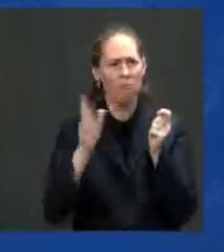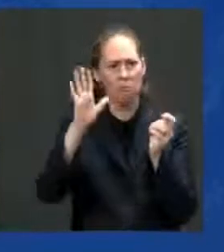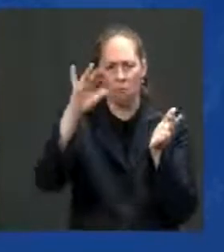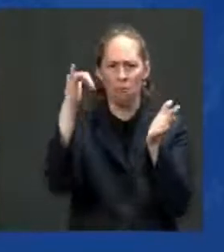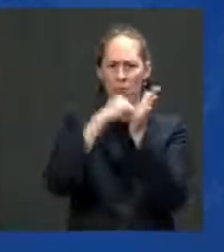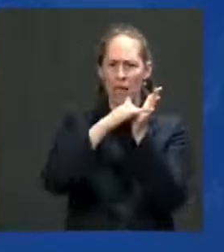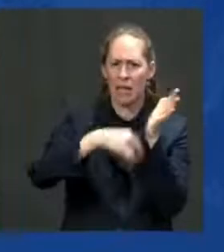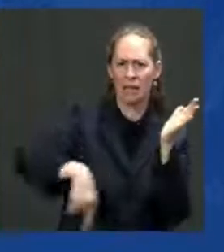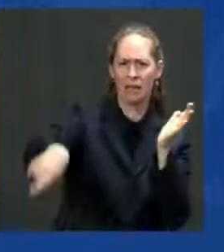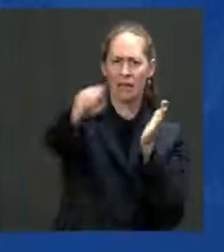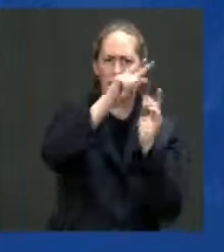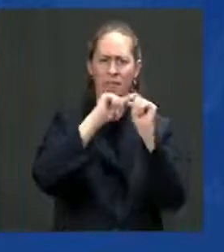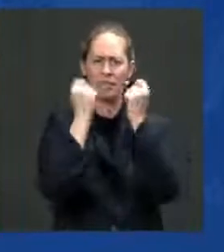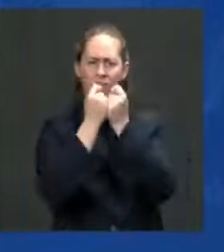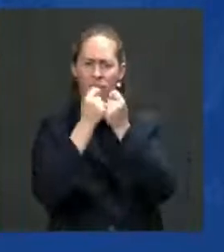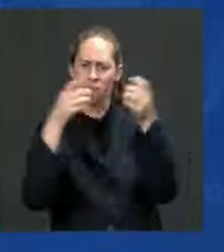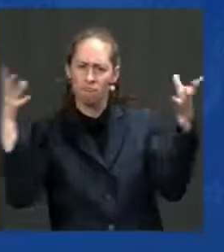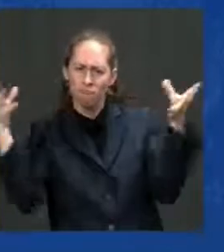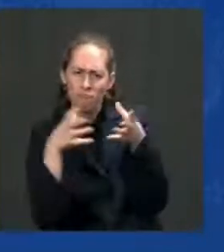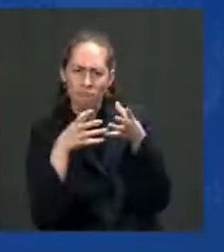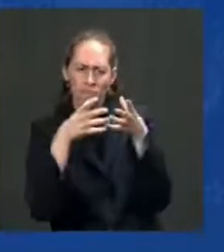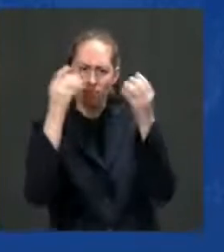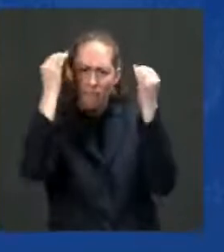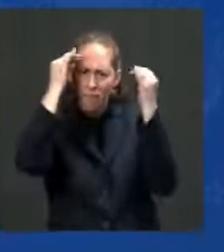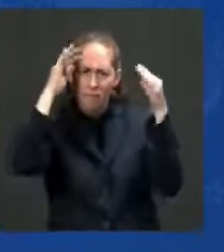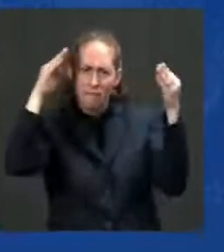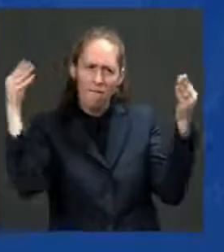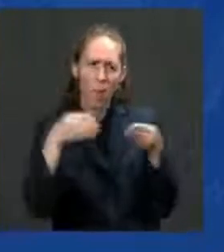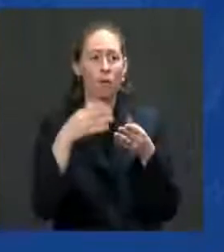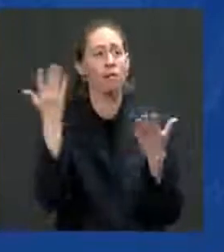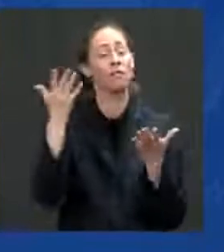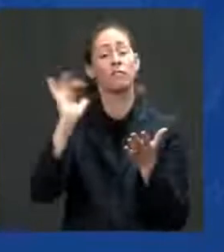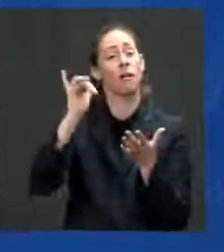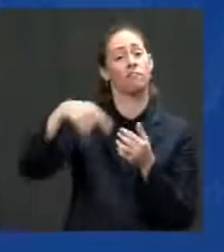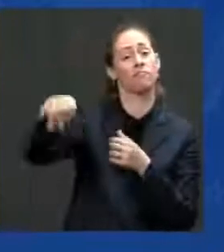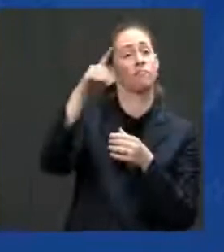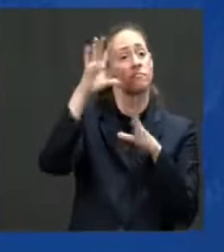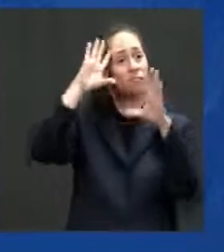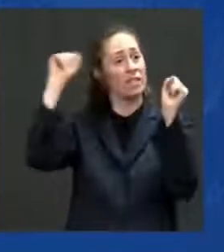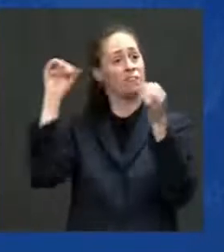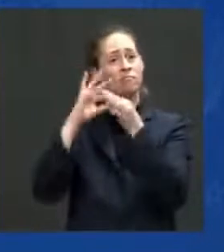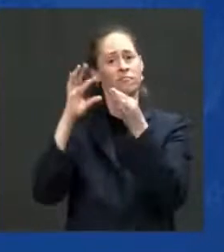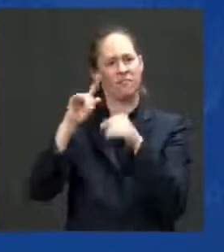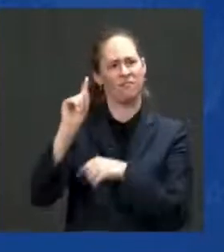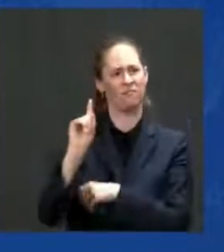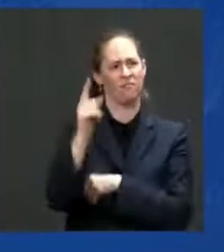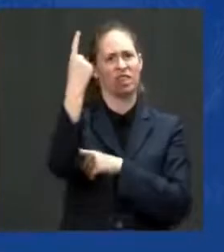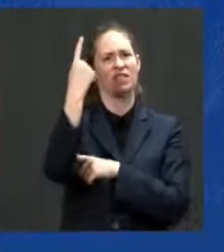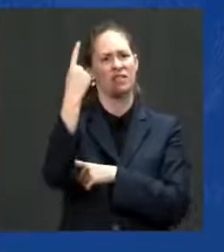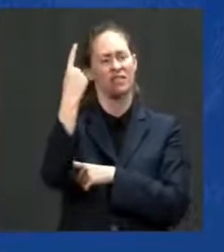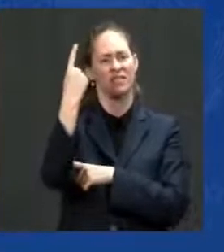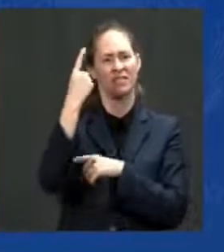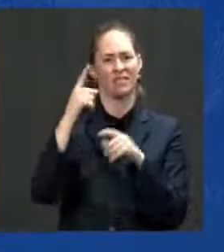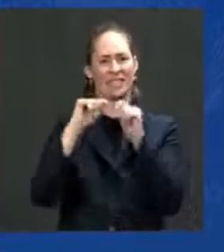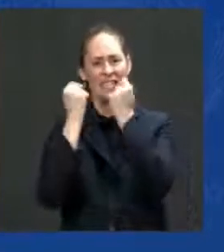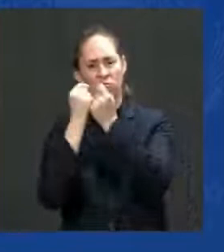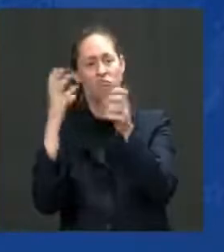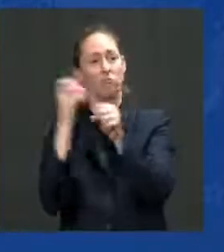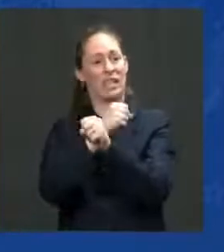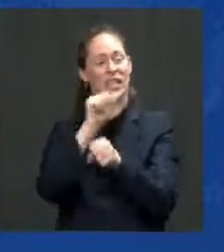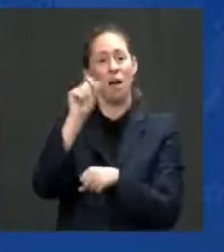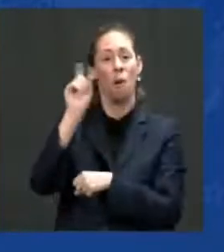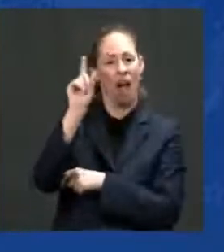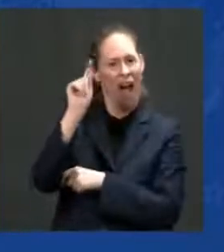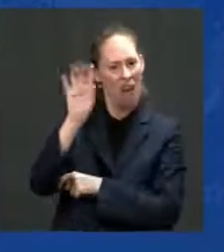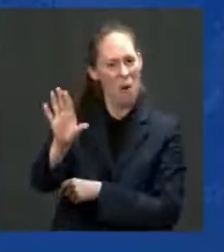win their final 8 games, as the president spoke about, and became the first team to win the Super Bowl at home. Amazing. It's